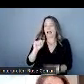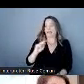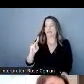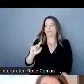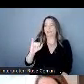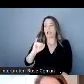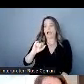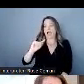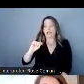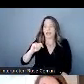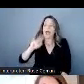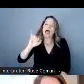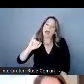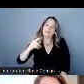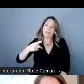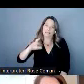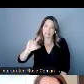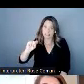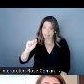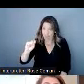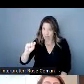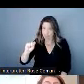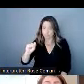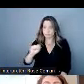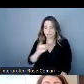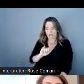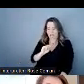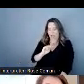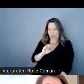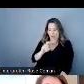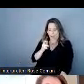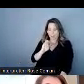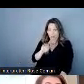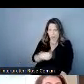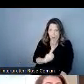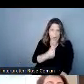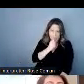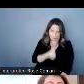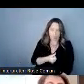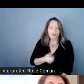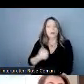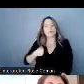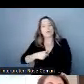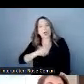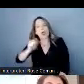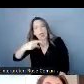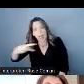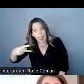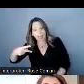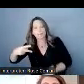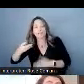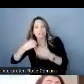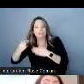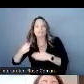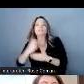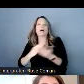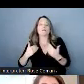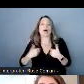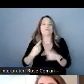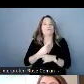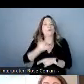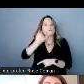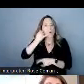list analcaption is not the only ipcts provider we're an app-based service there are landline phone providers there are other